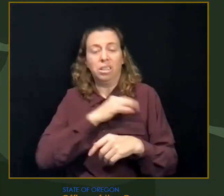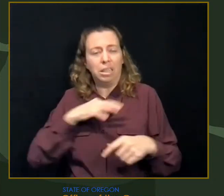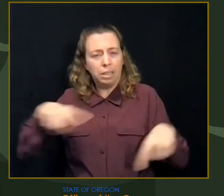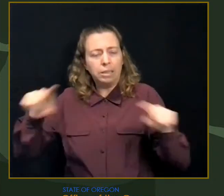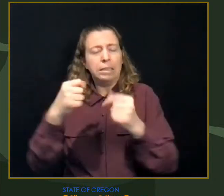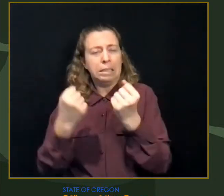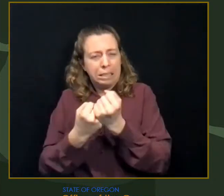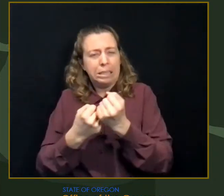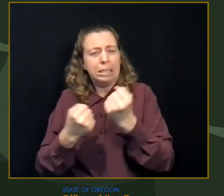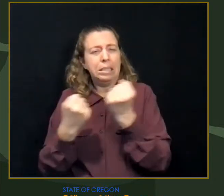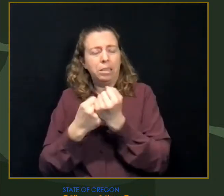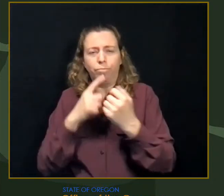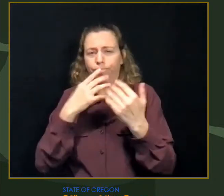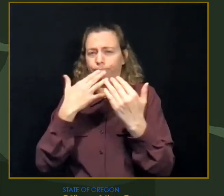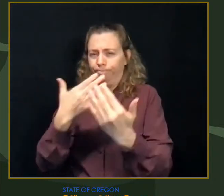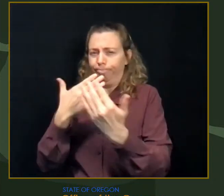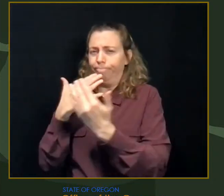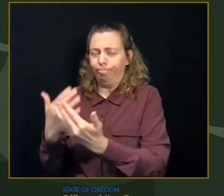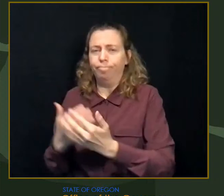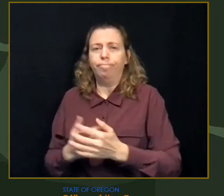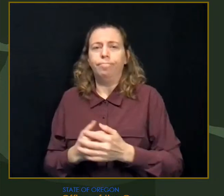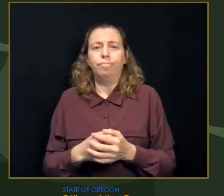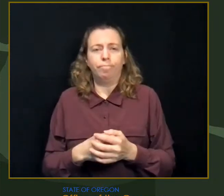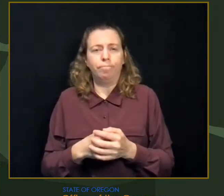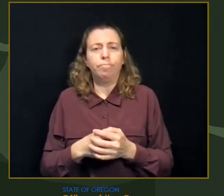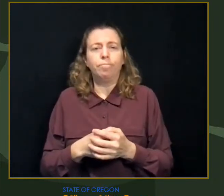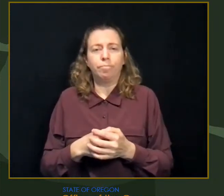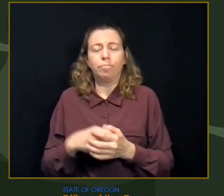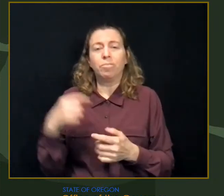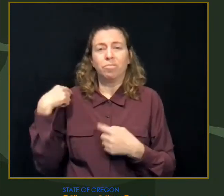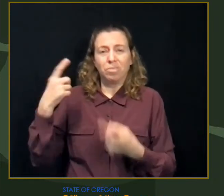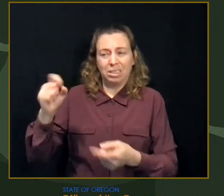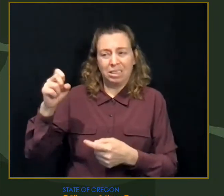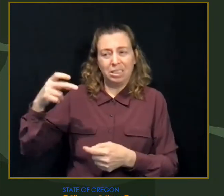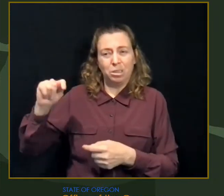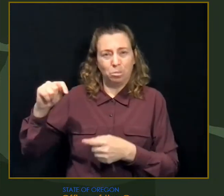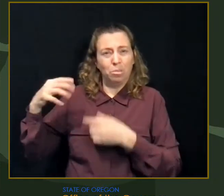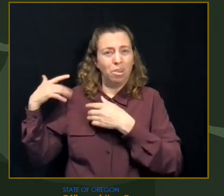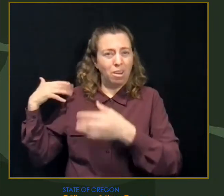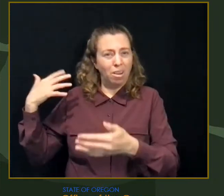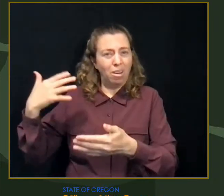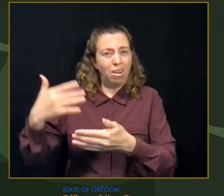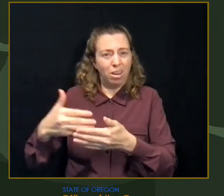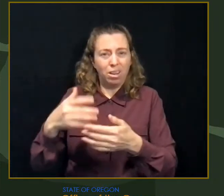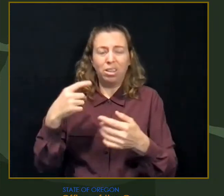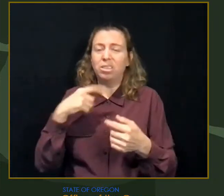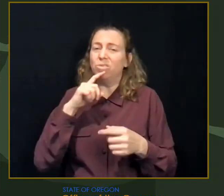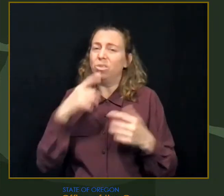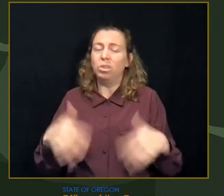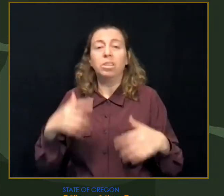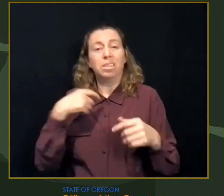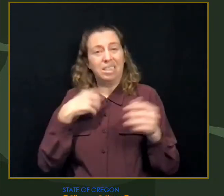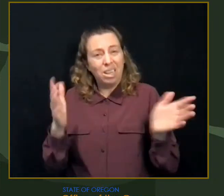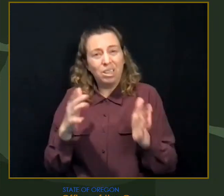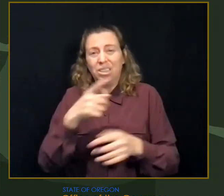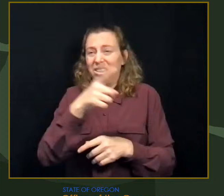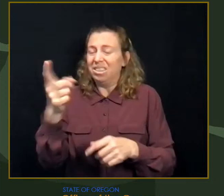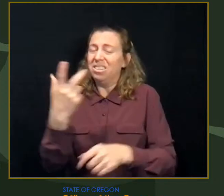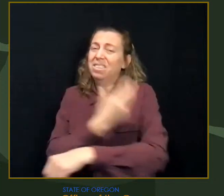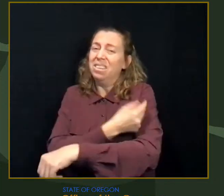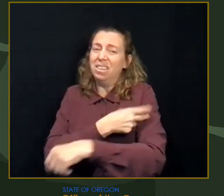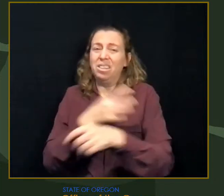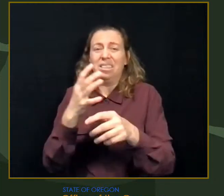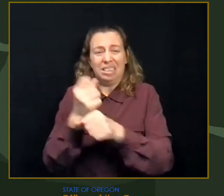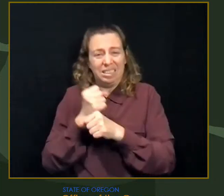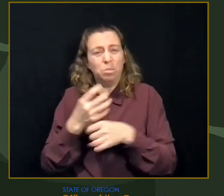After all this time suffering, I strongly urge others to get the vaccine because it can save your life and it can make sure that you